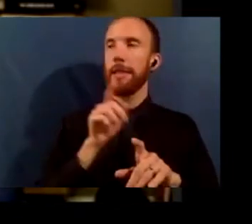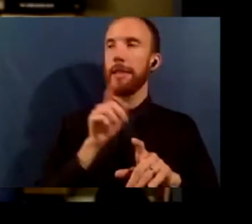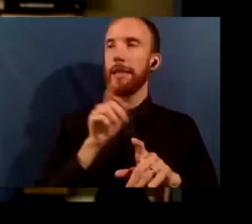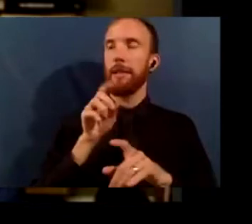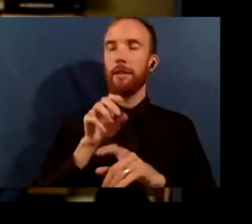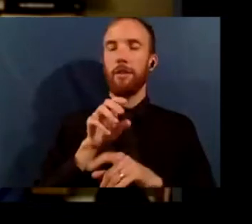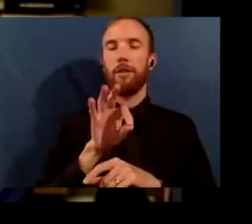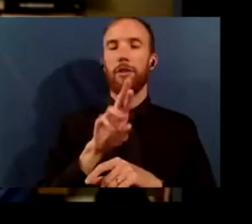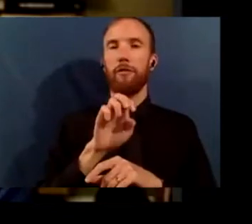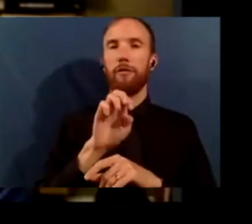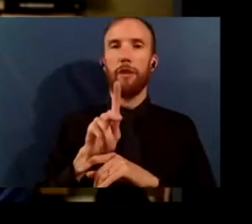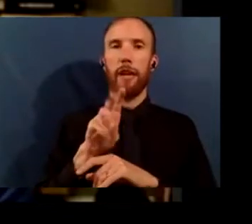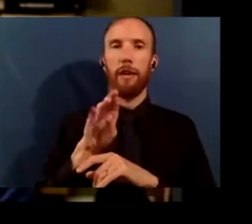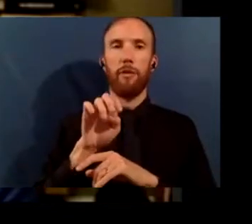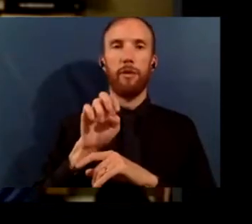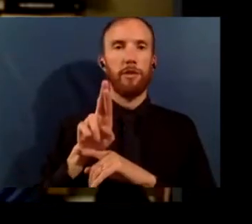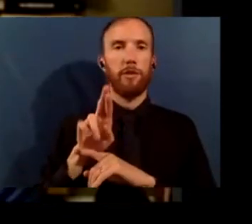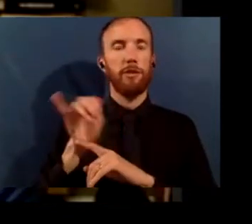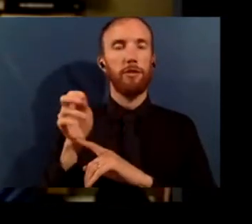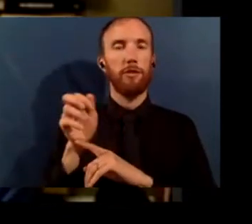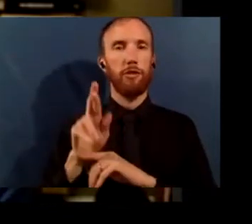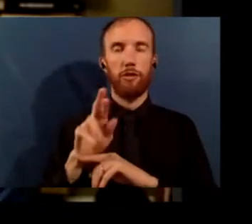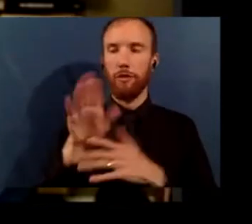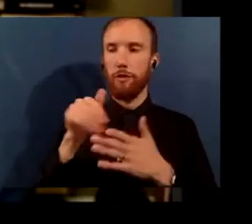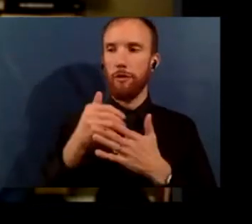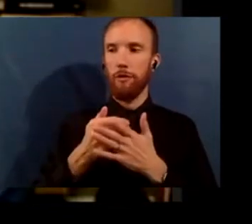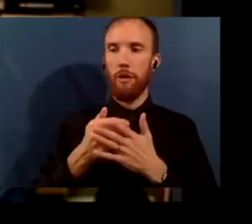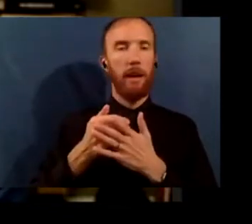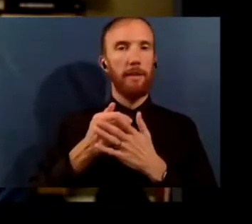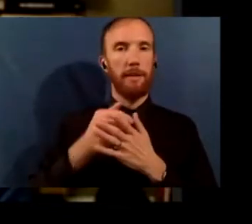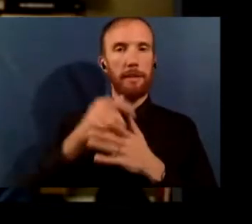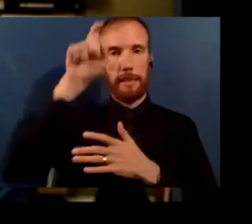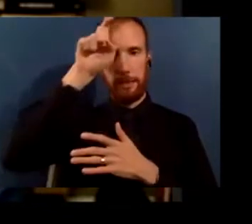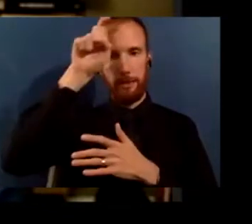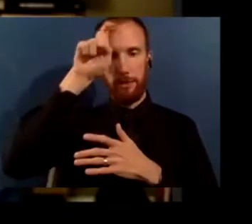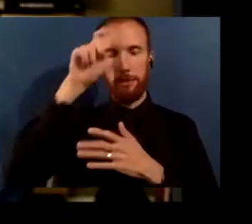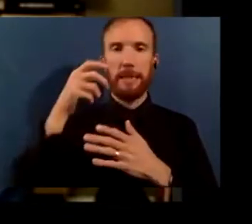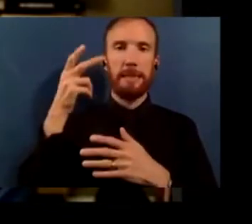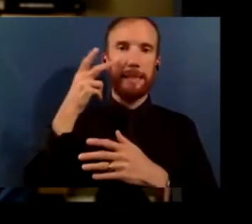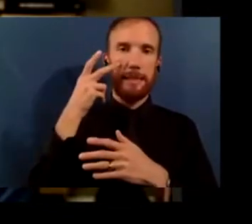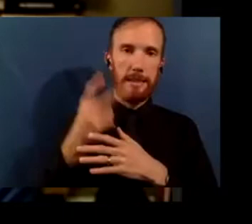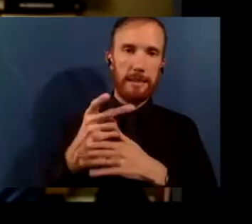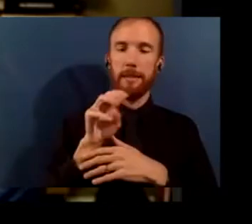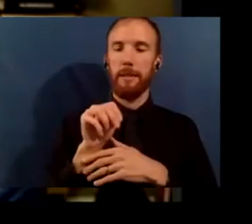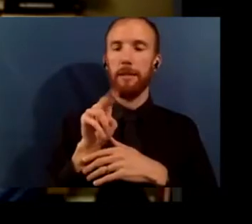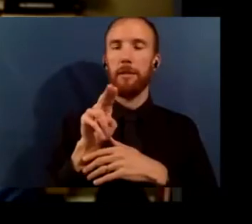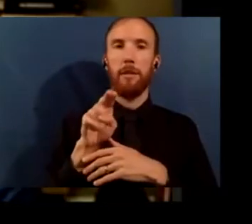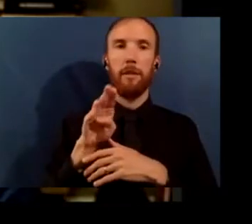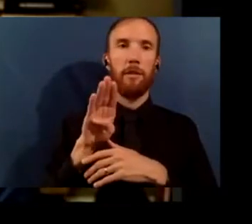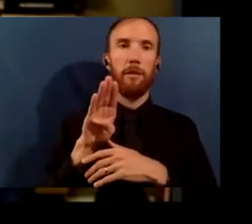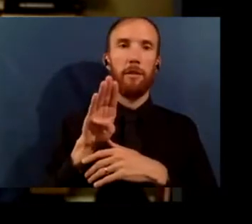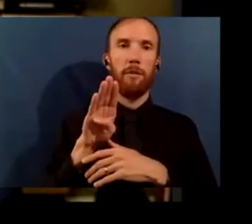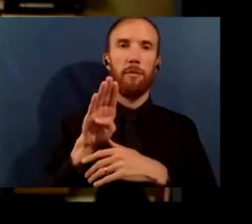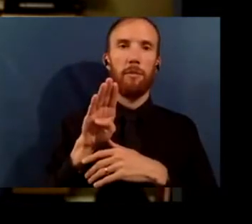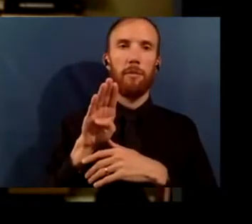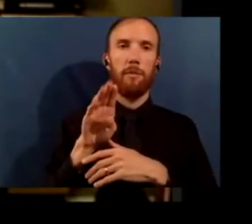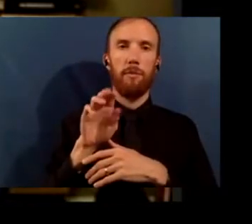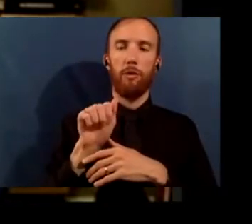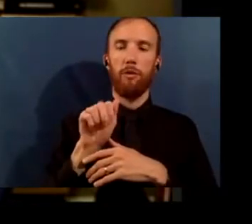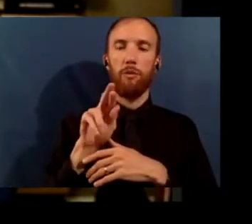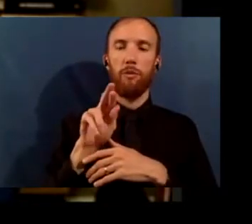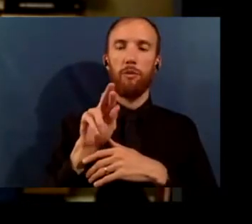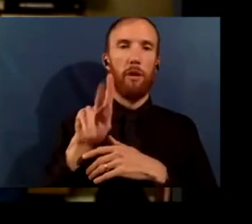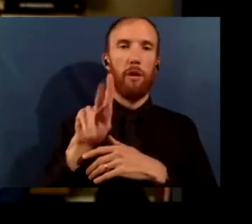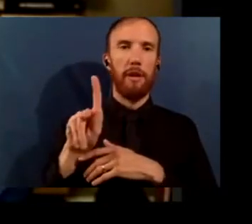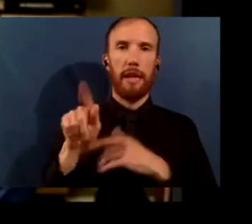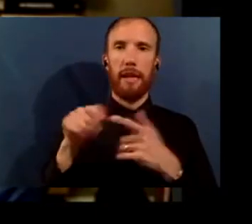Egypt, sees Mubarak, and tells him, just make some concessions. Mm-hmm. You know, that's Obama.